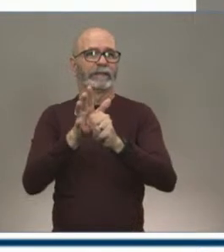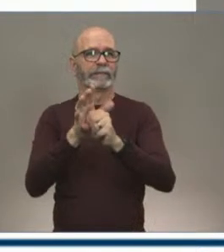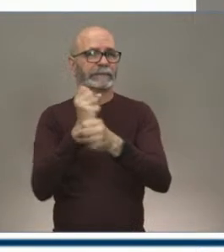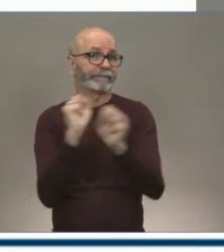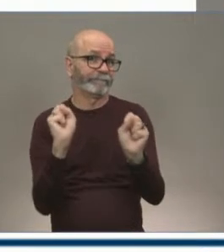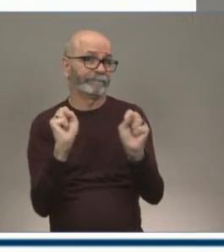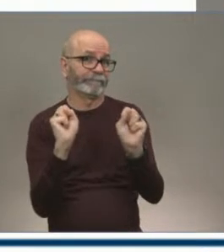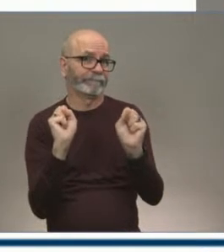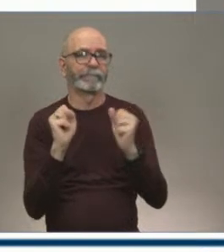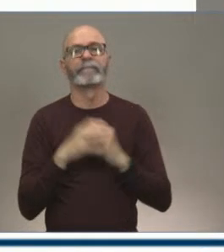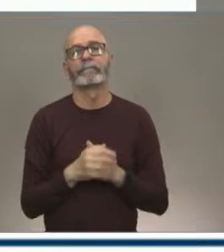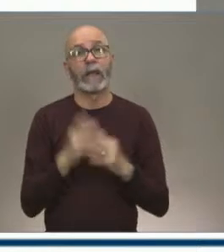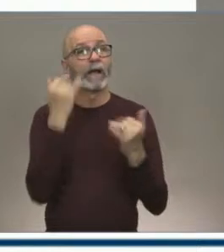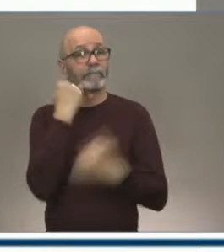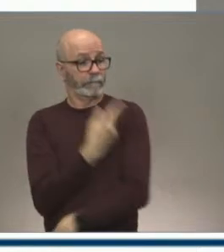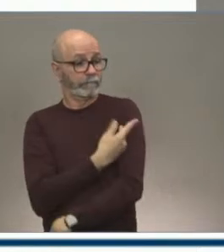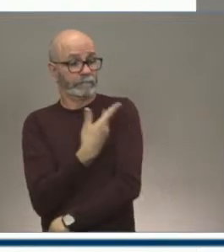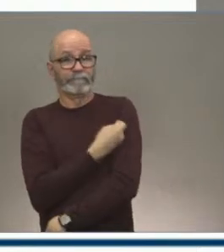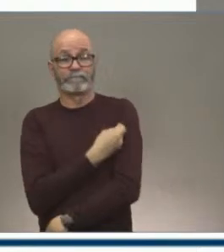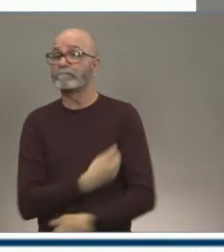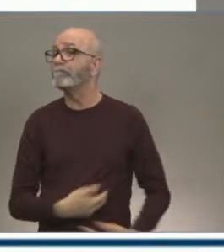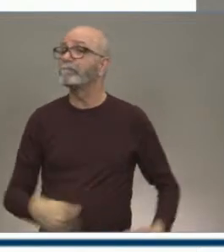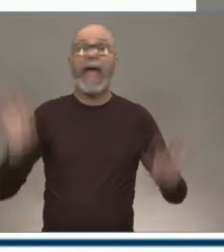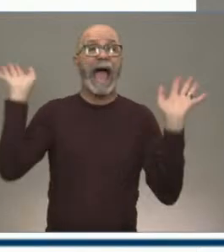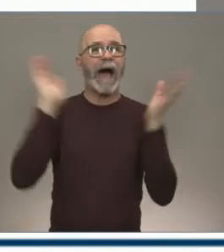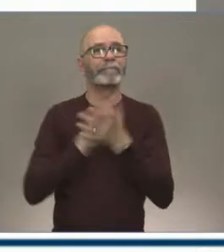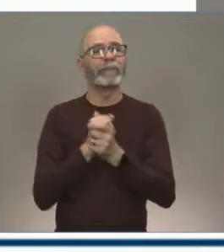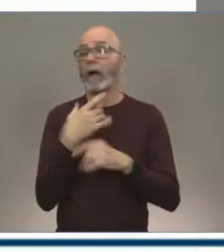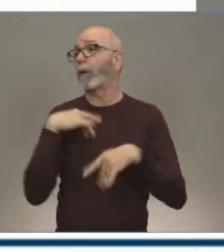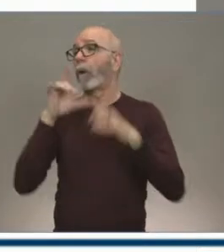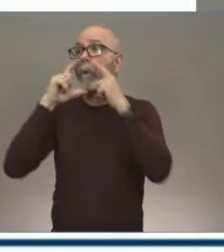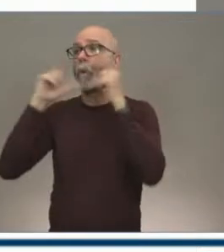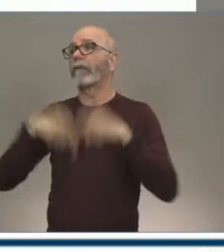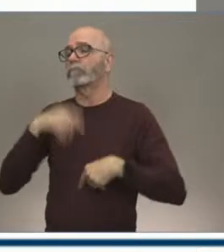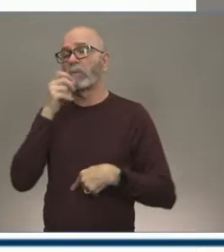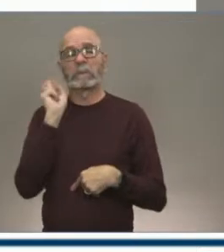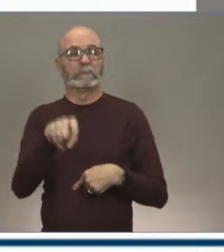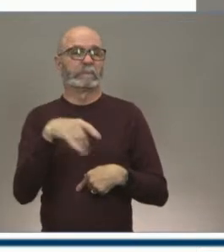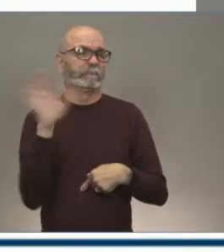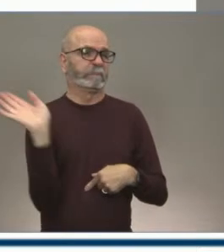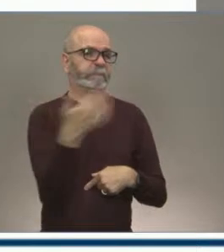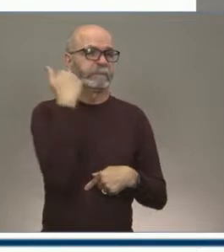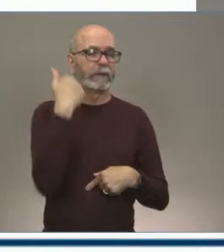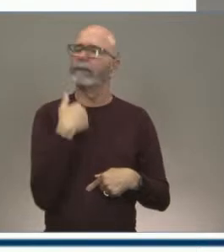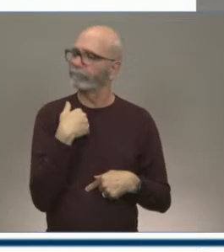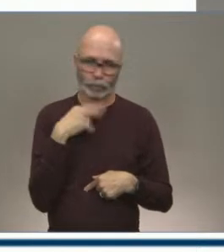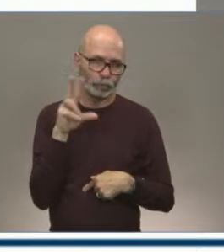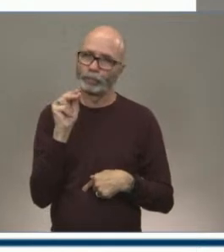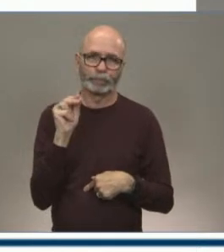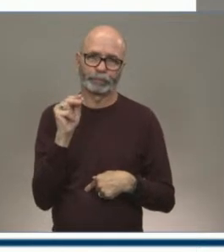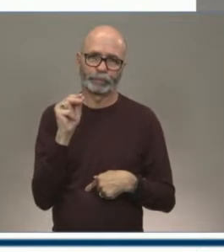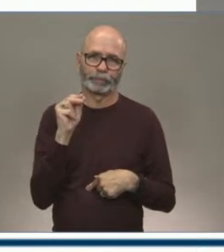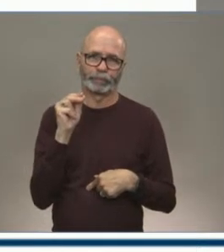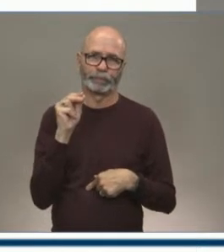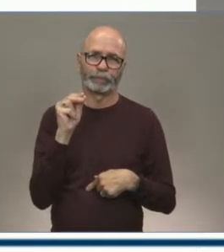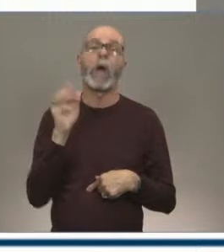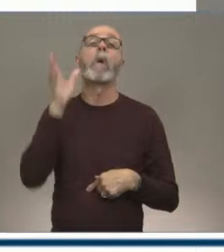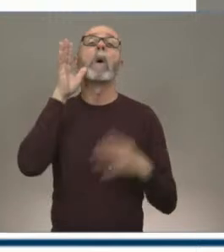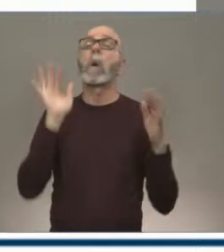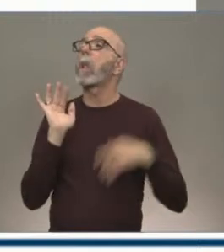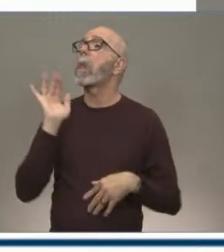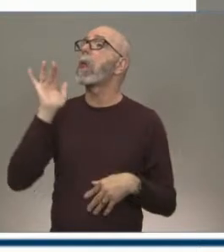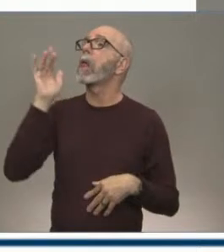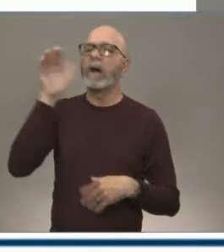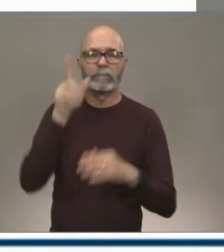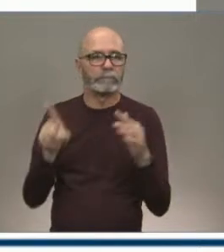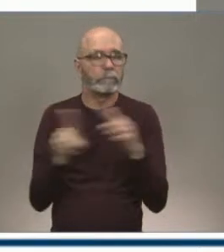your vaccine, it doesn't mean you can disregard the public health measures in place. At some point in time, we may be able to change that